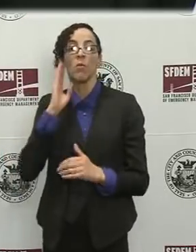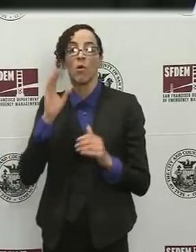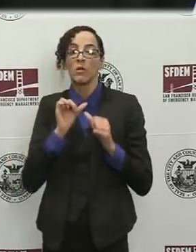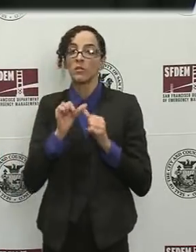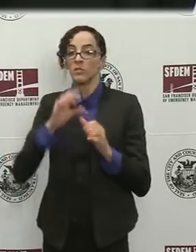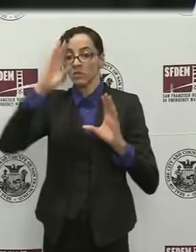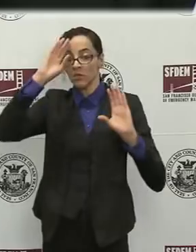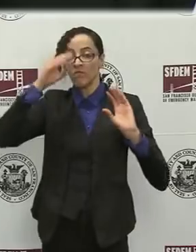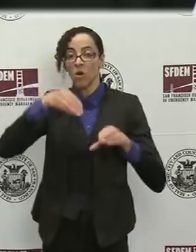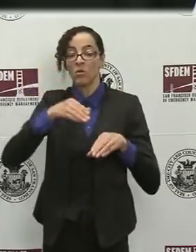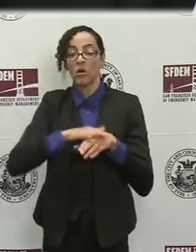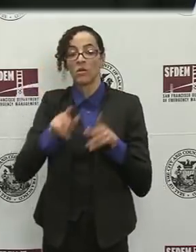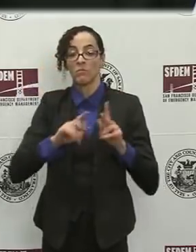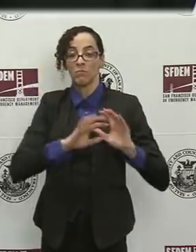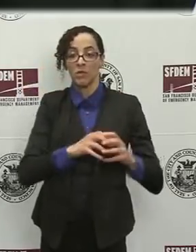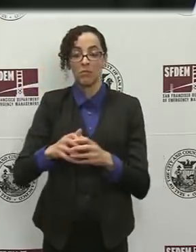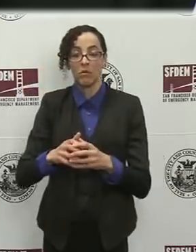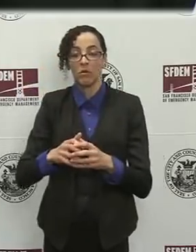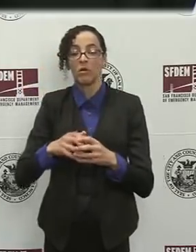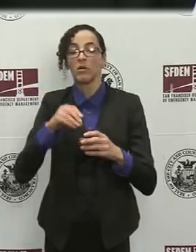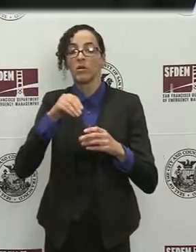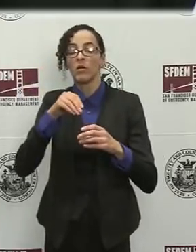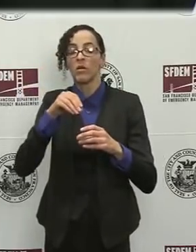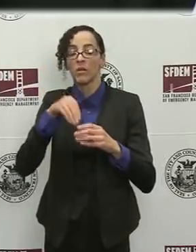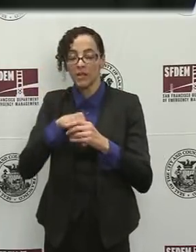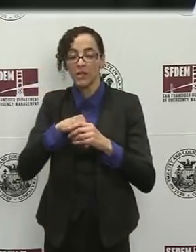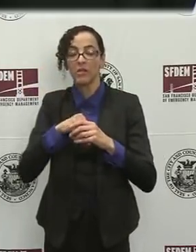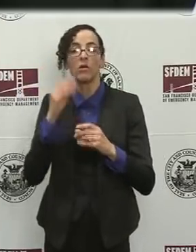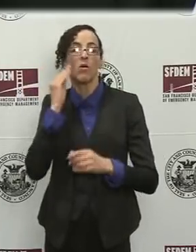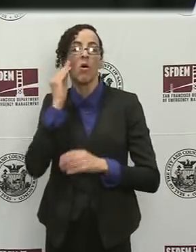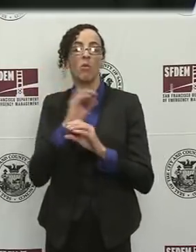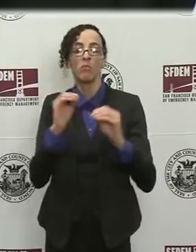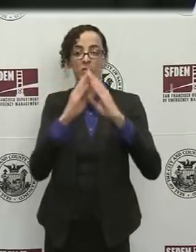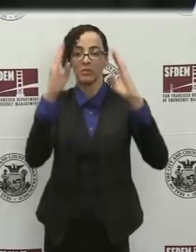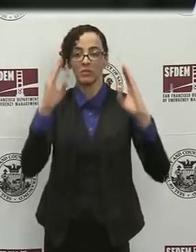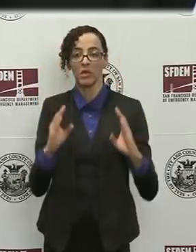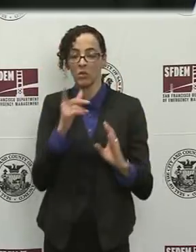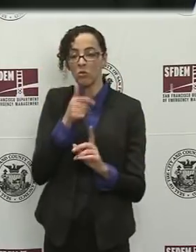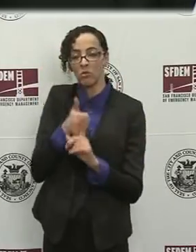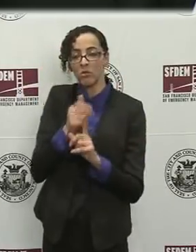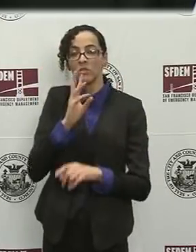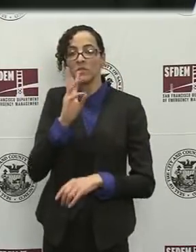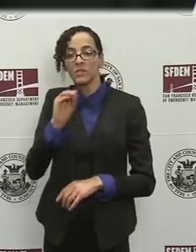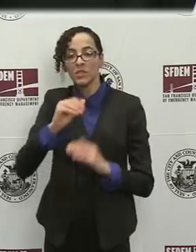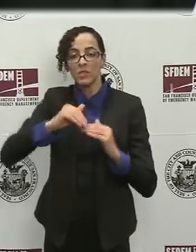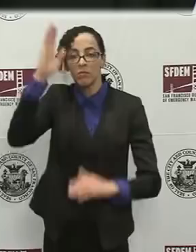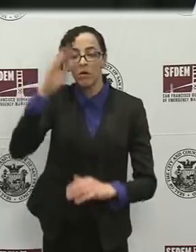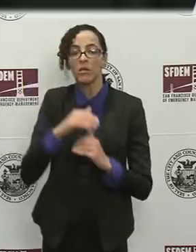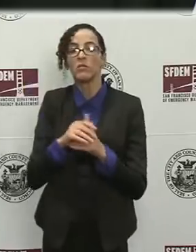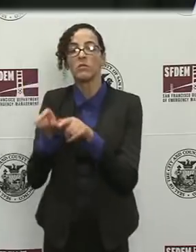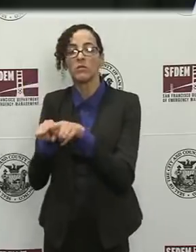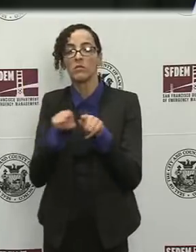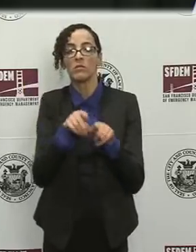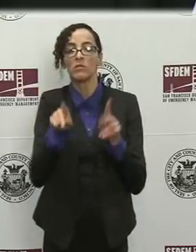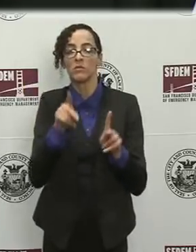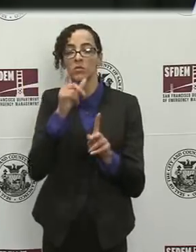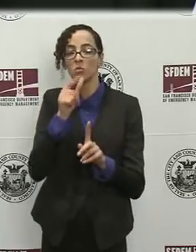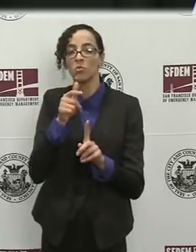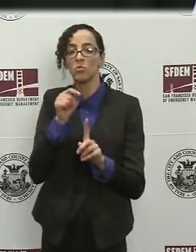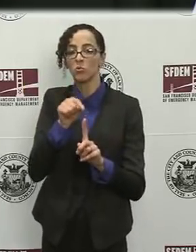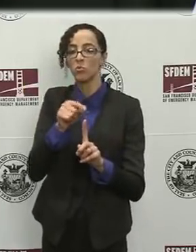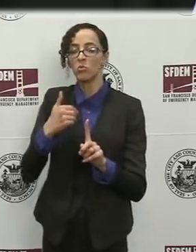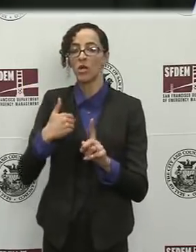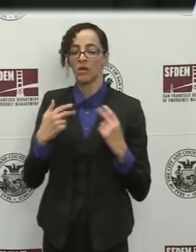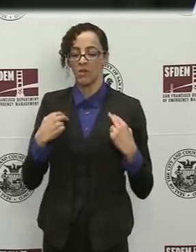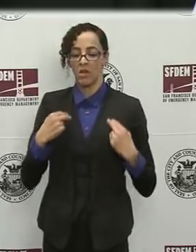shelters, individuals age 60 and above, as well as individuals who have underlying health conditions that make them more